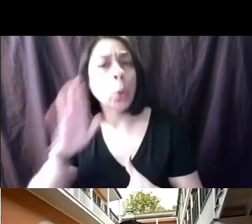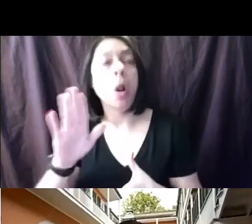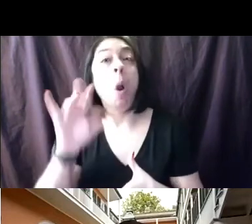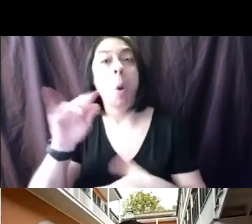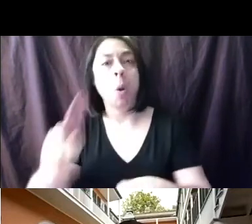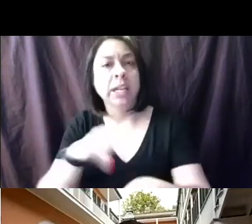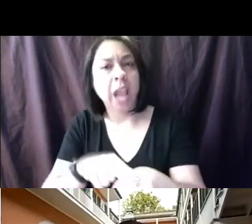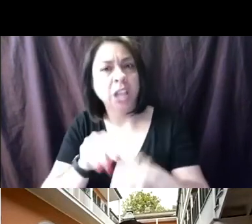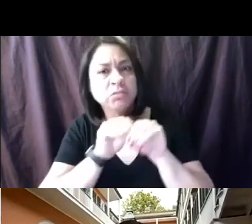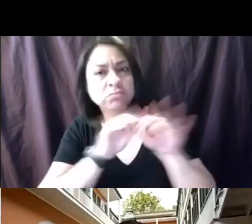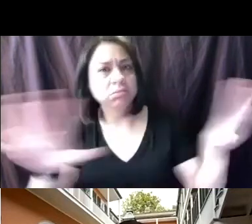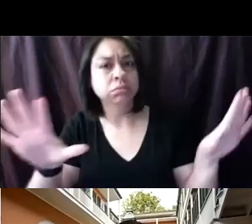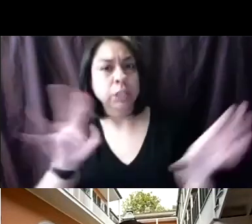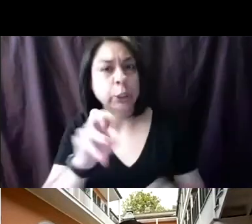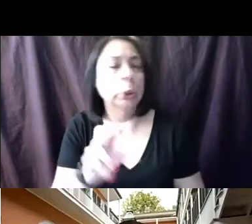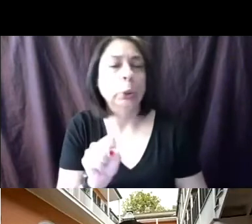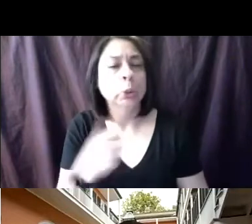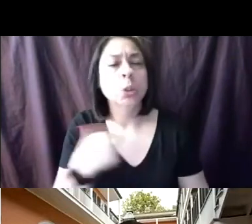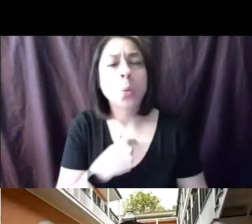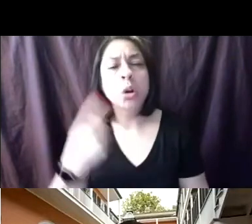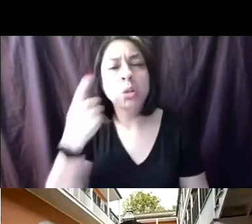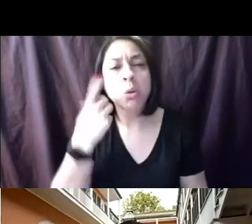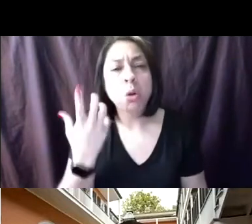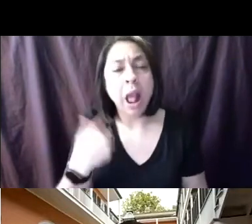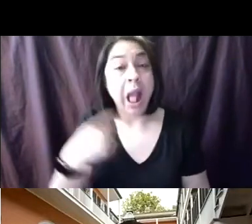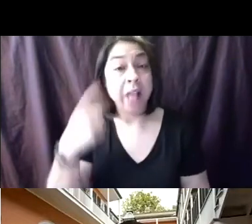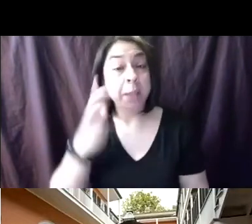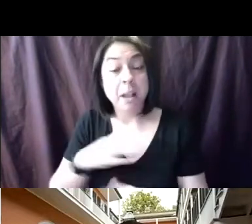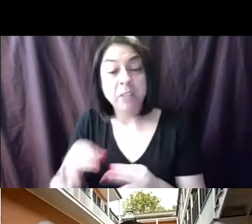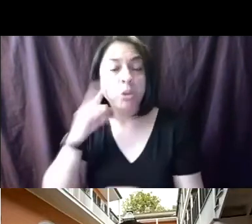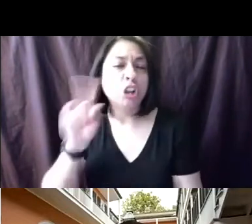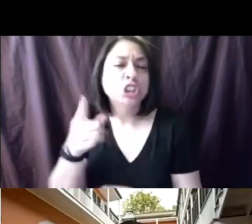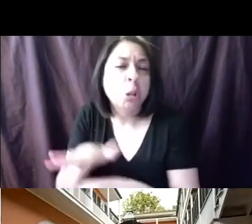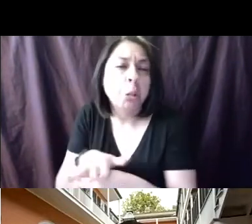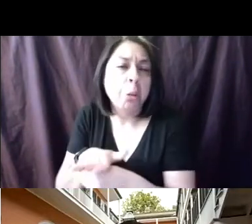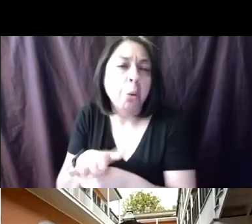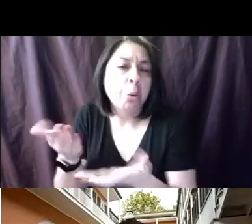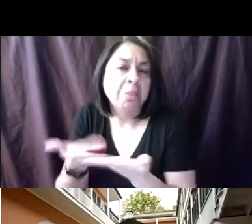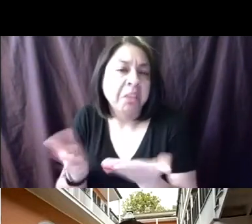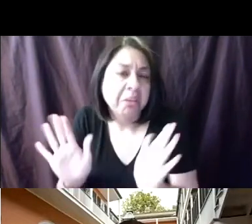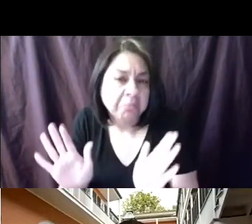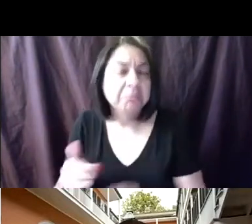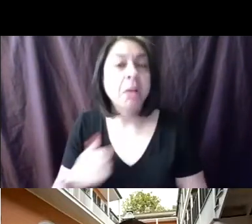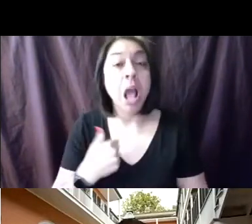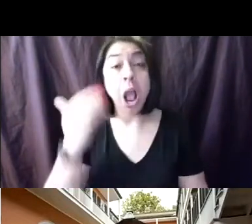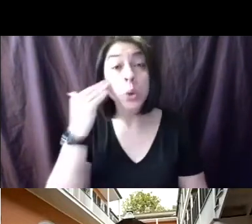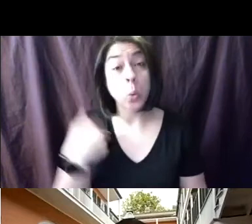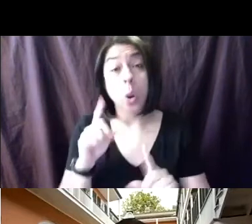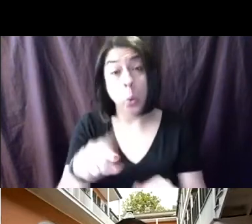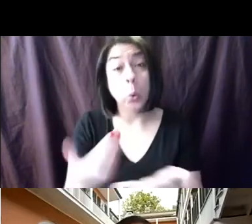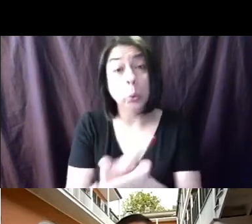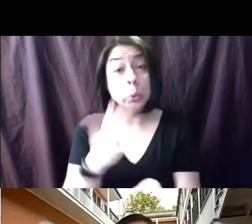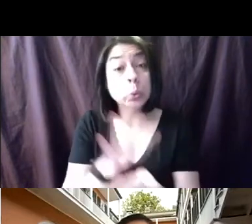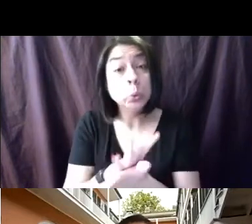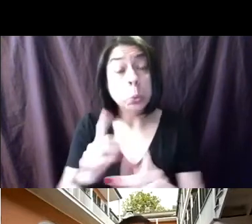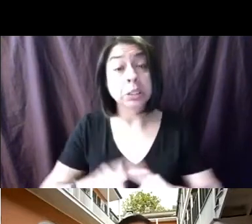nationwide. We thought it was, I think they just thought it was a local thing. I knew I was going to a new school, a different